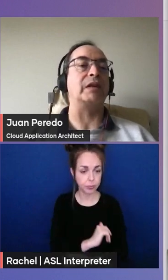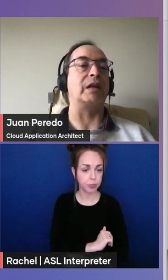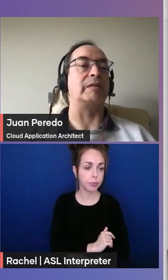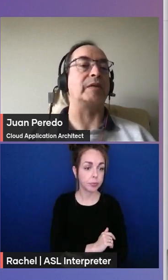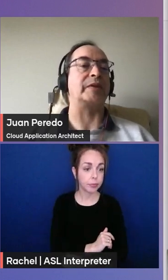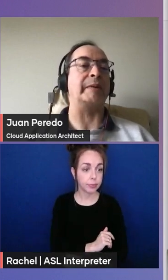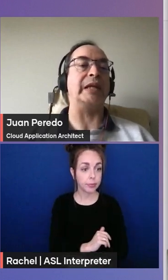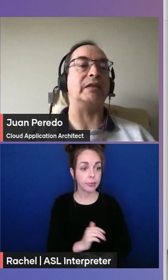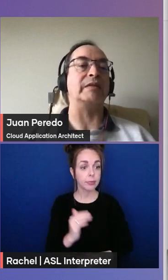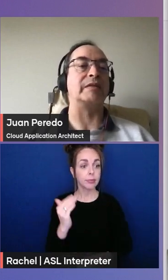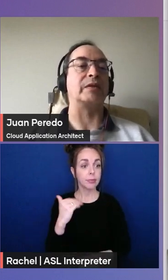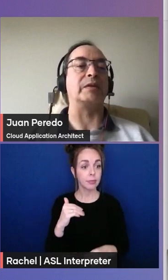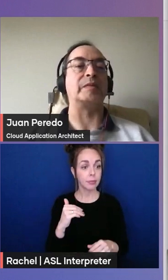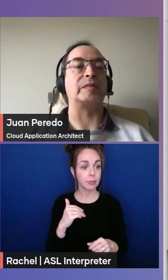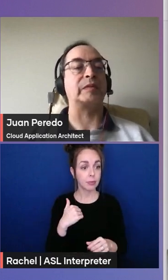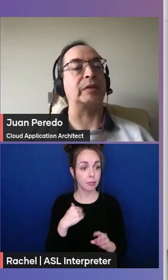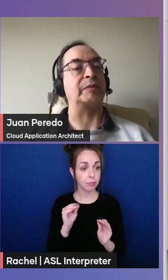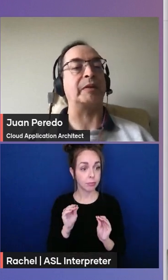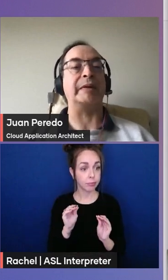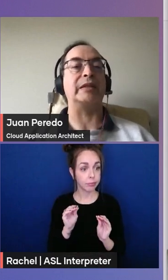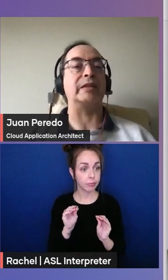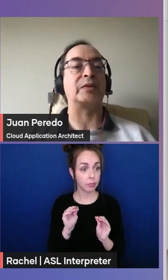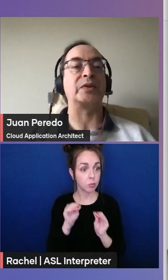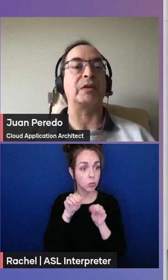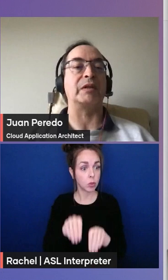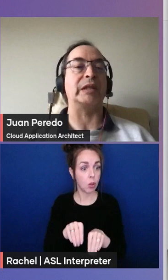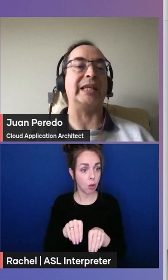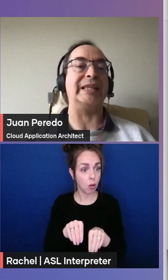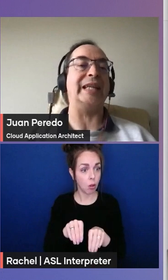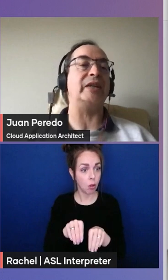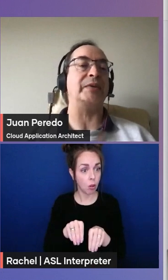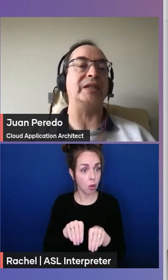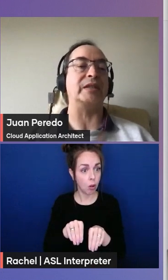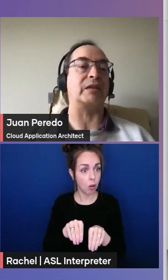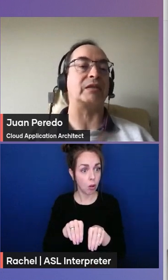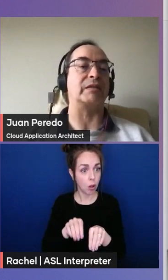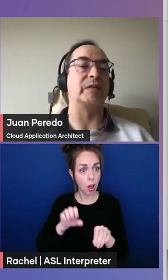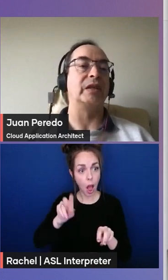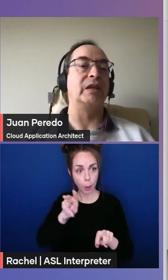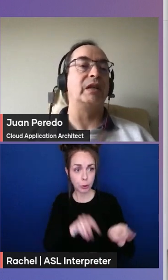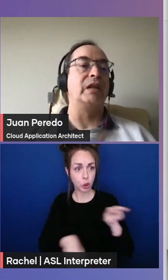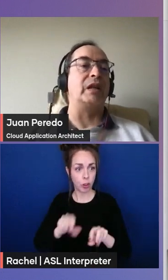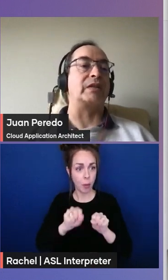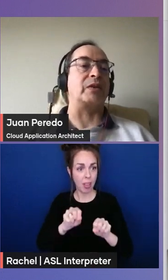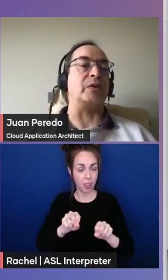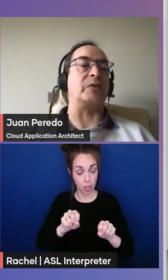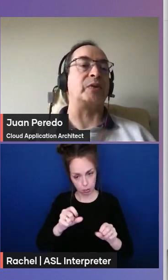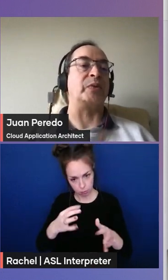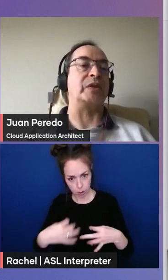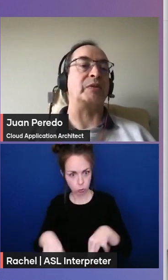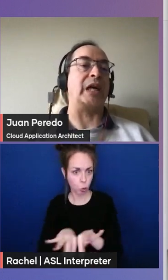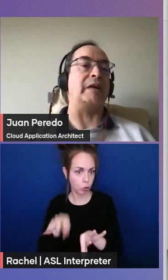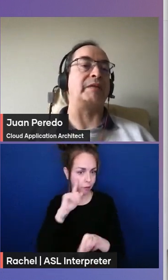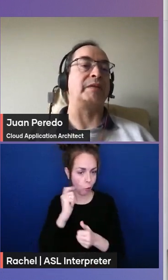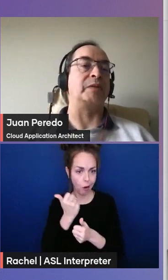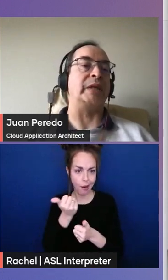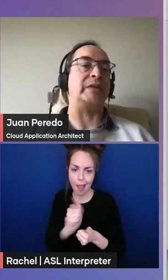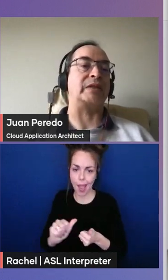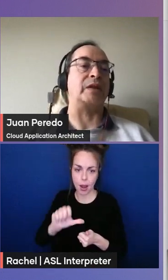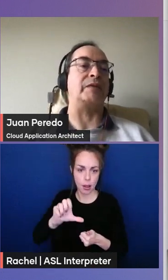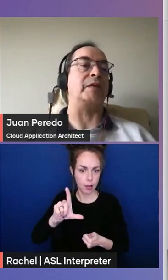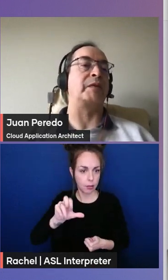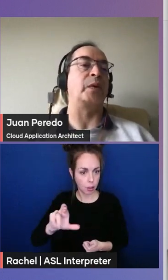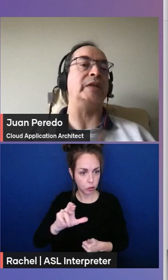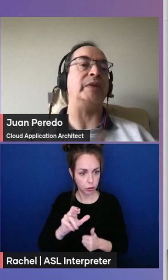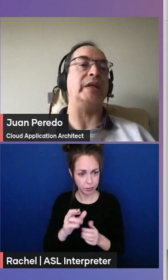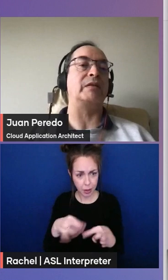install observability. So observability is crucial in any Kubernetes cluster. So we want to have metric